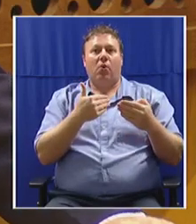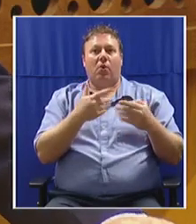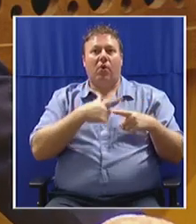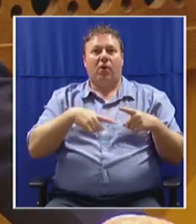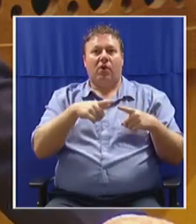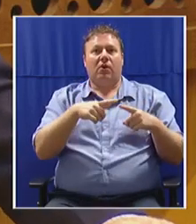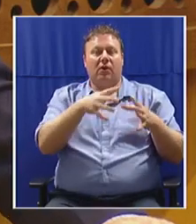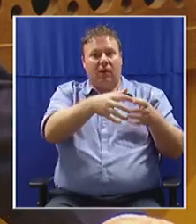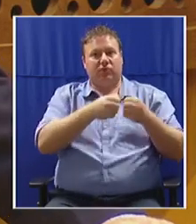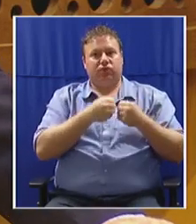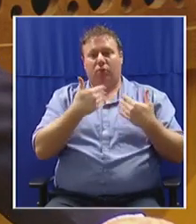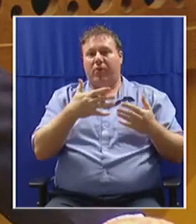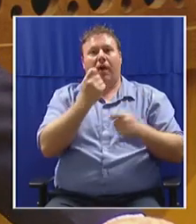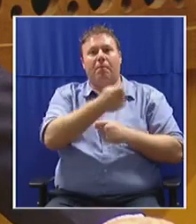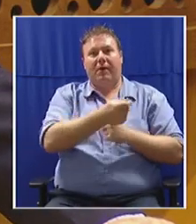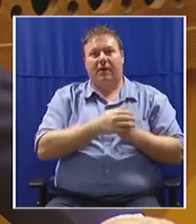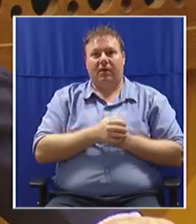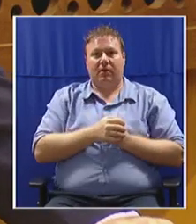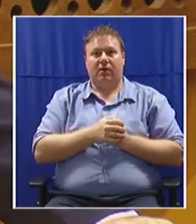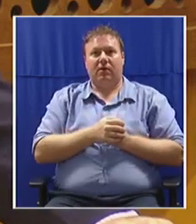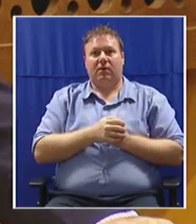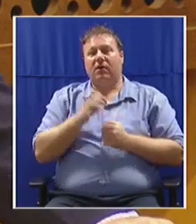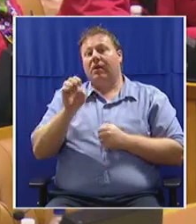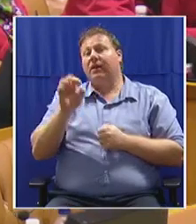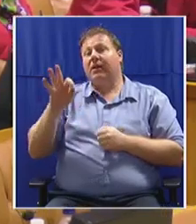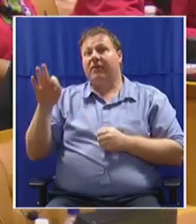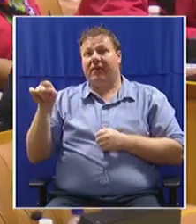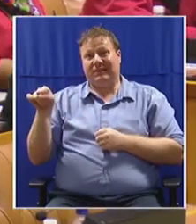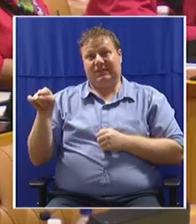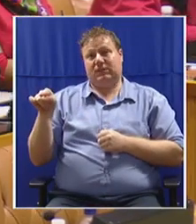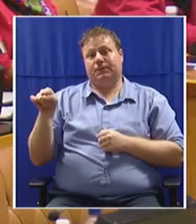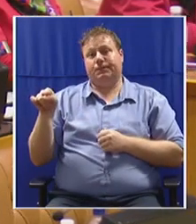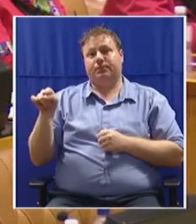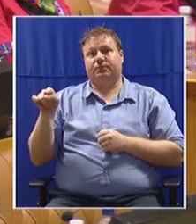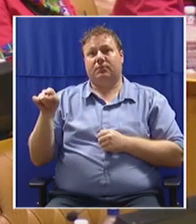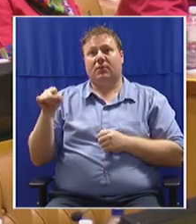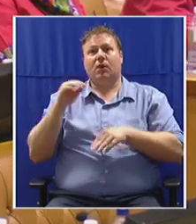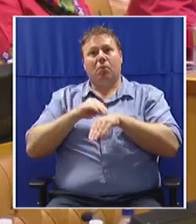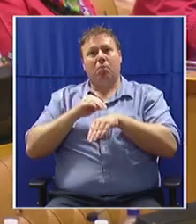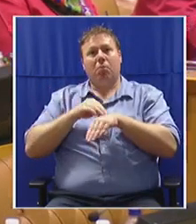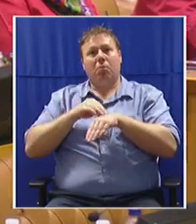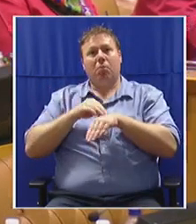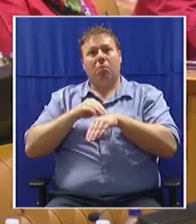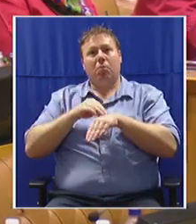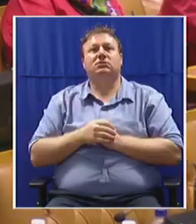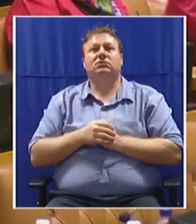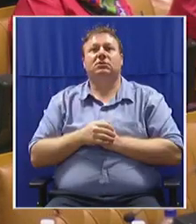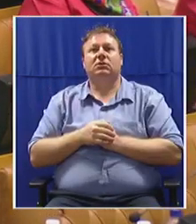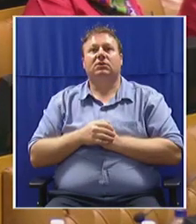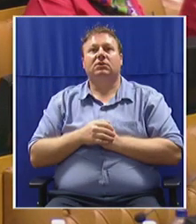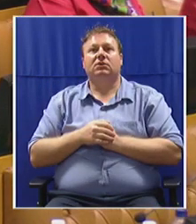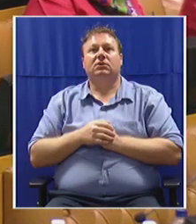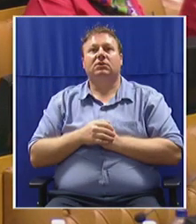without compensation takes place. The EFF, I think, is more honest as the